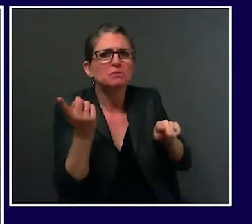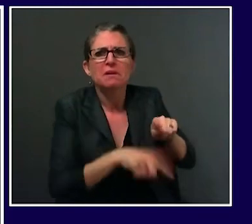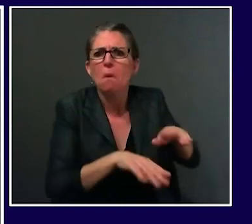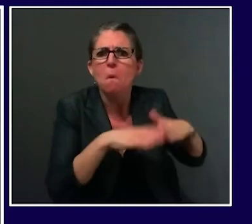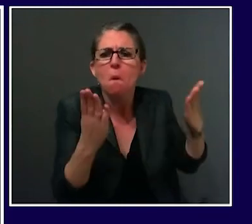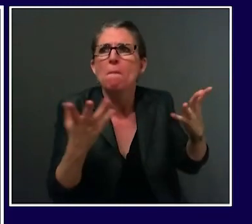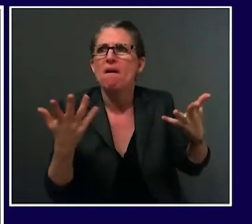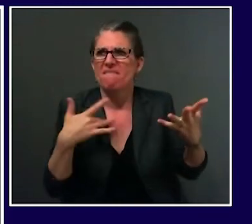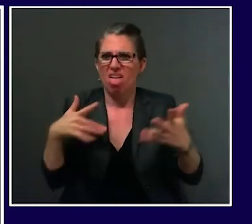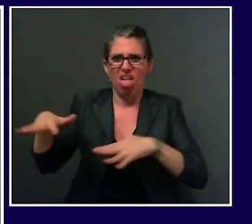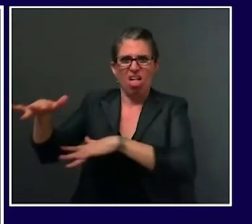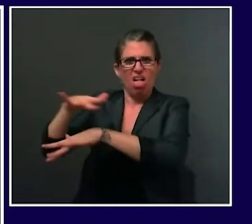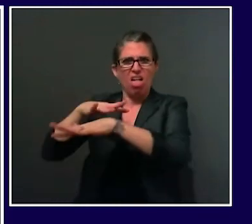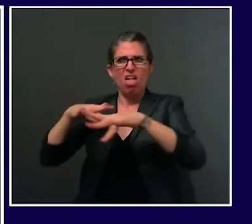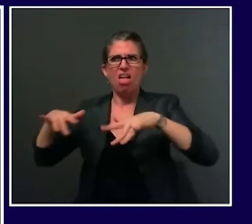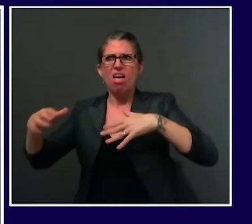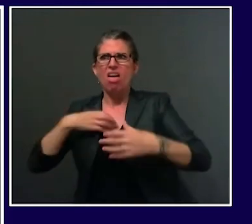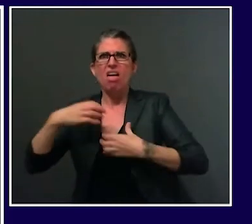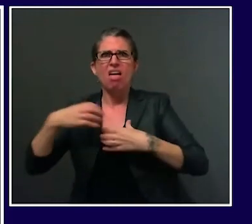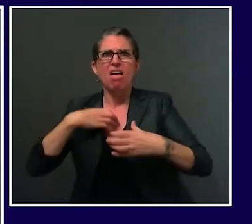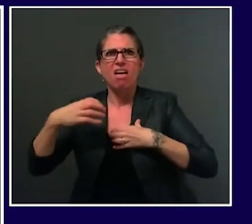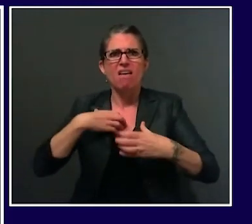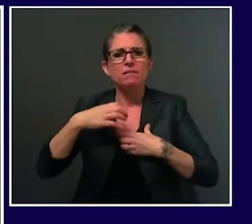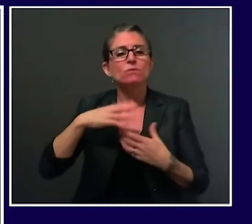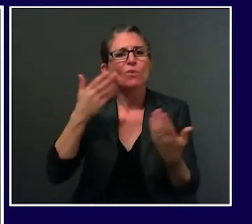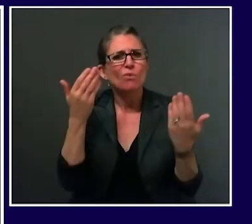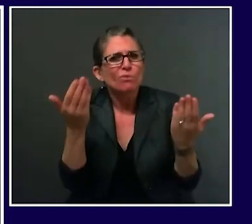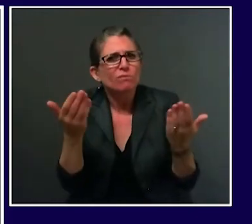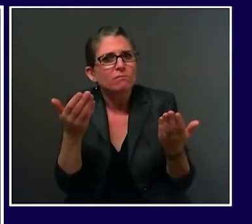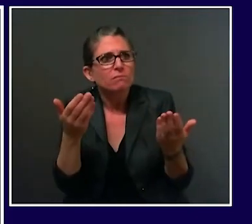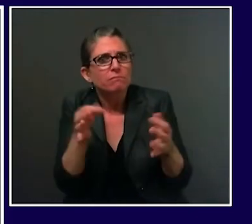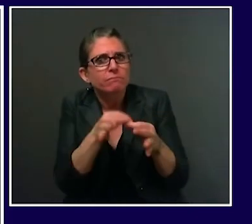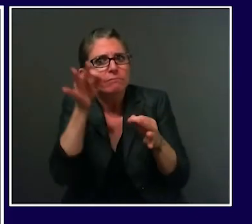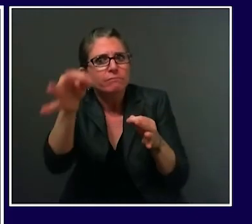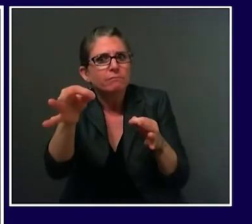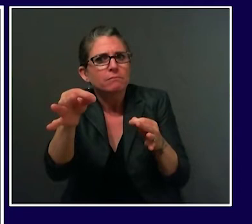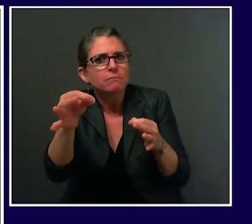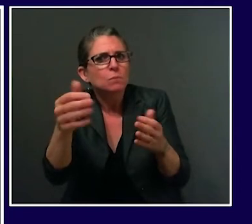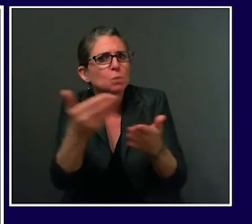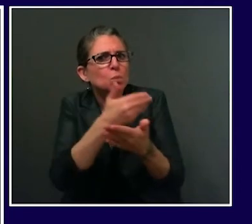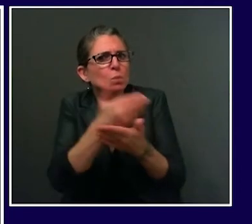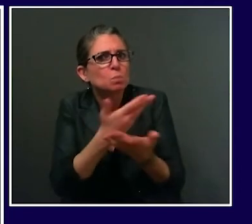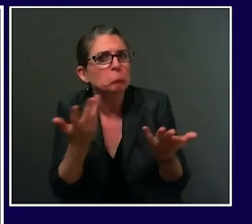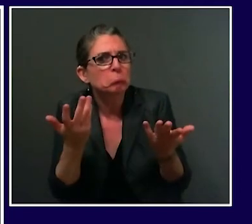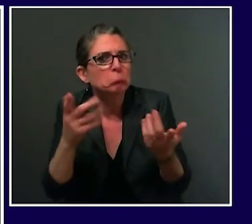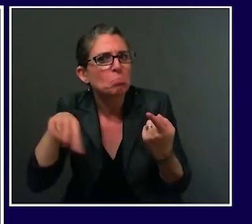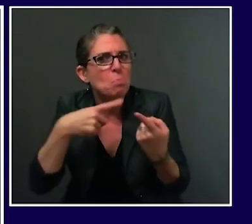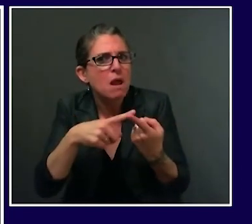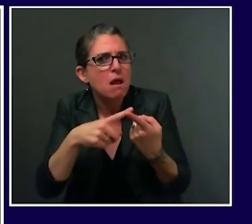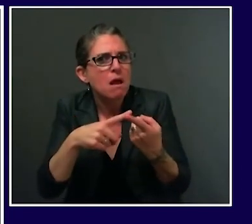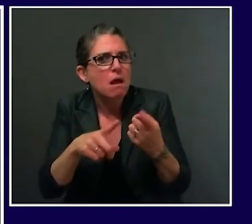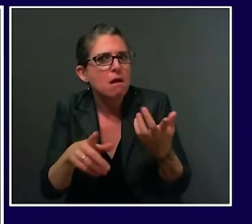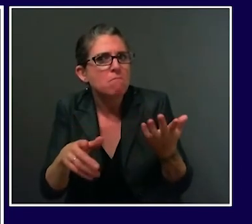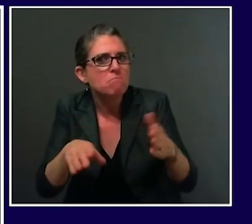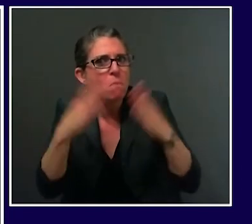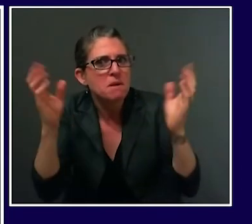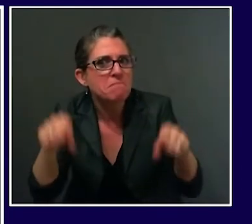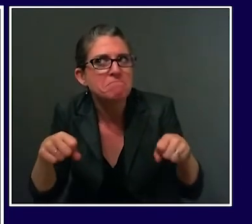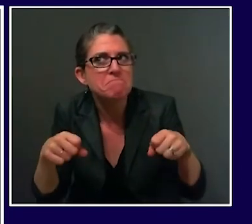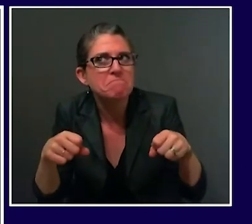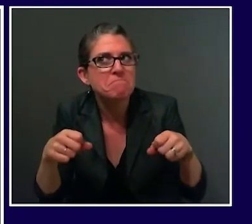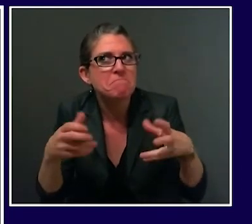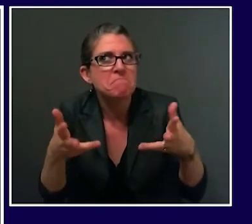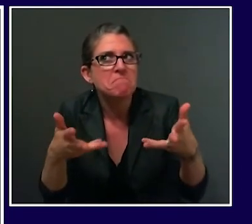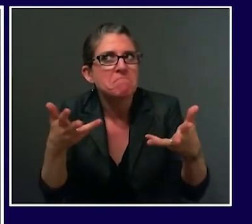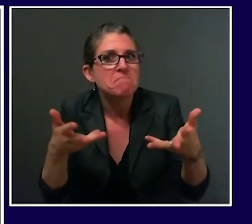them? And then I was wondering if there's also some type of middle ground, maybe allow